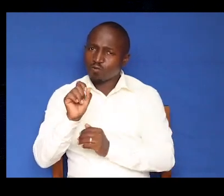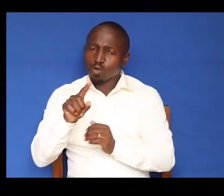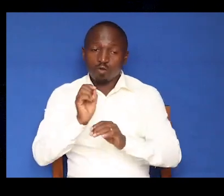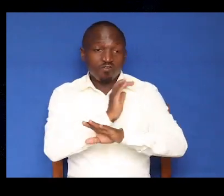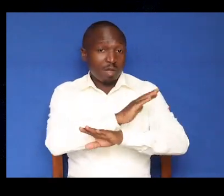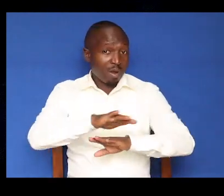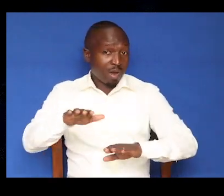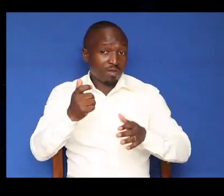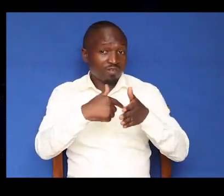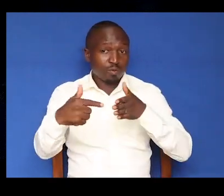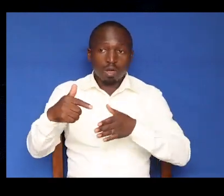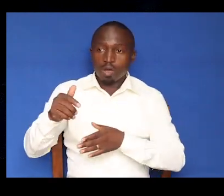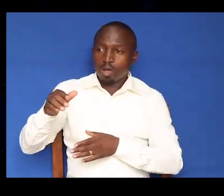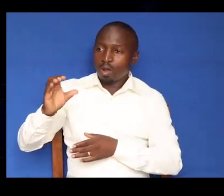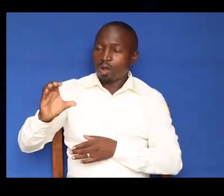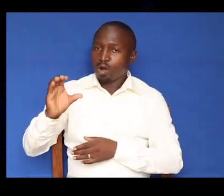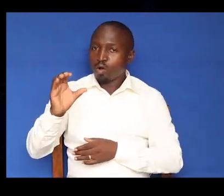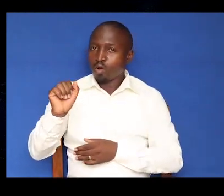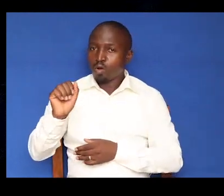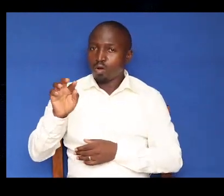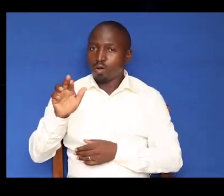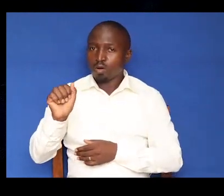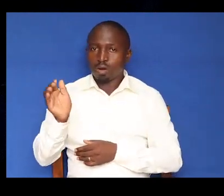organisms called the coral polyps.